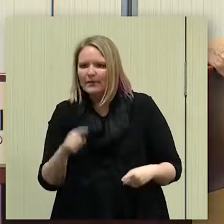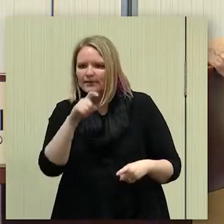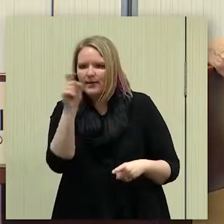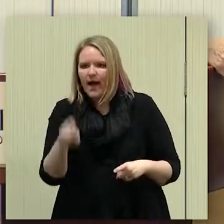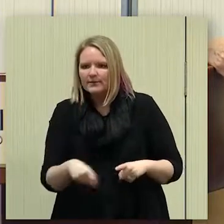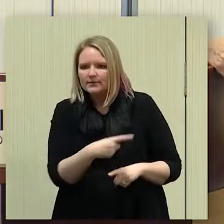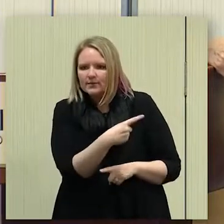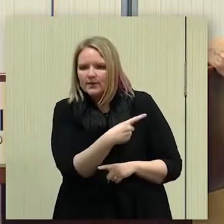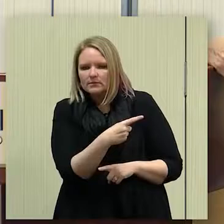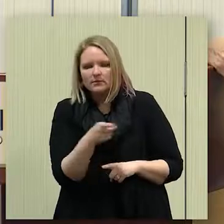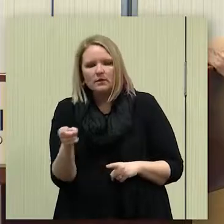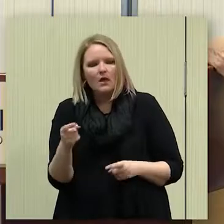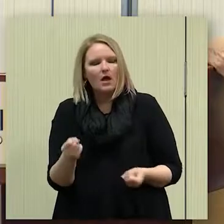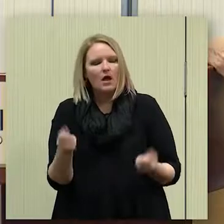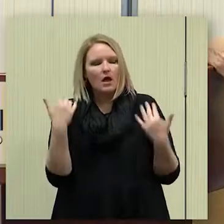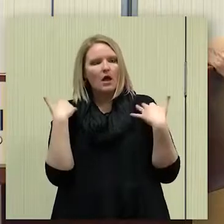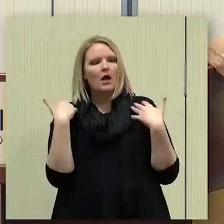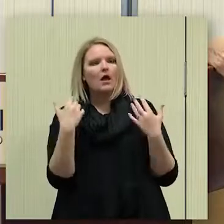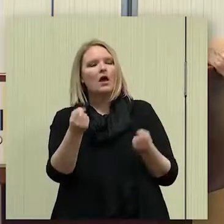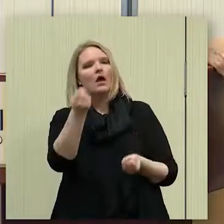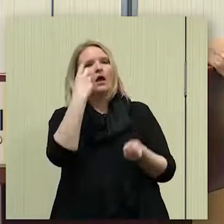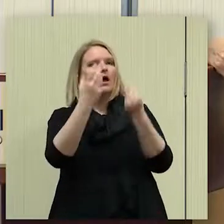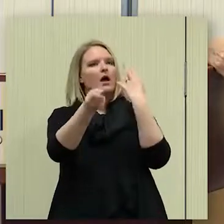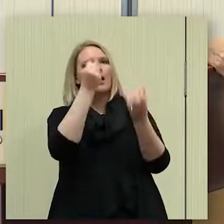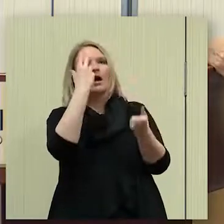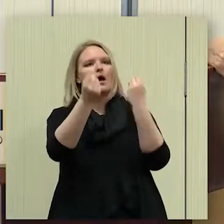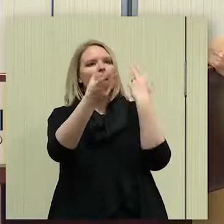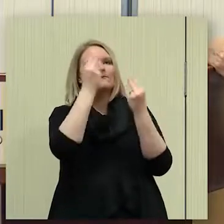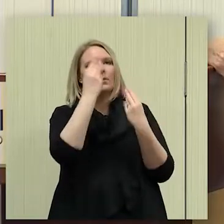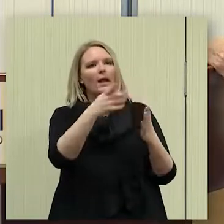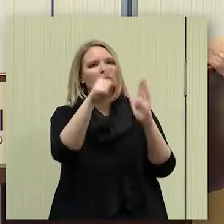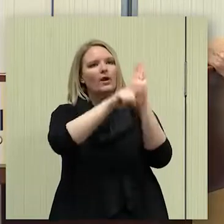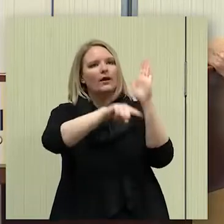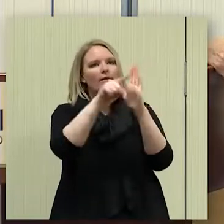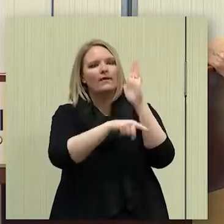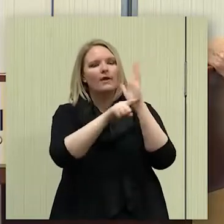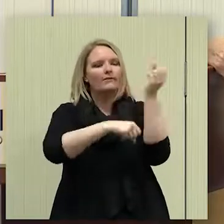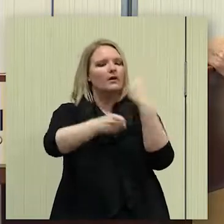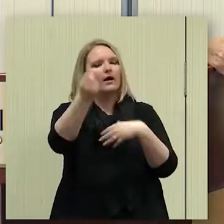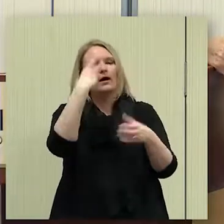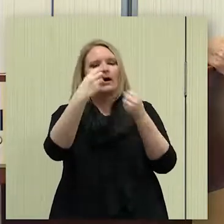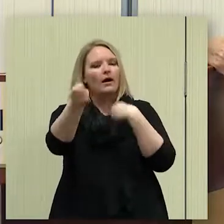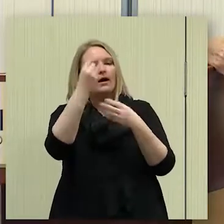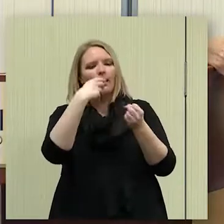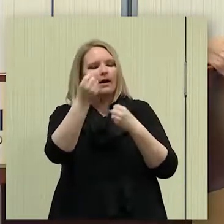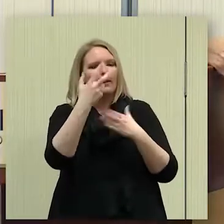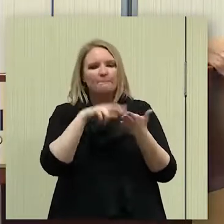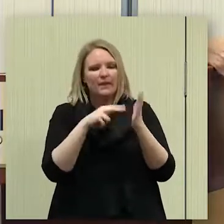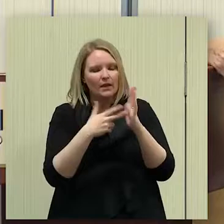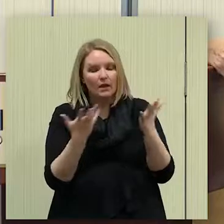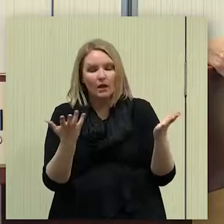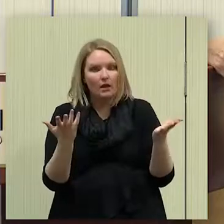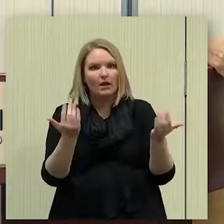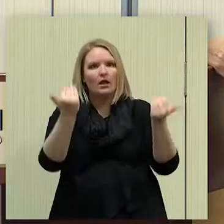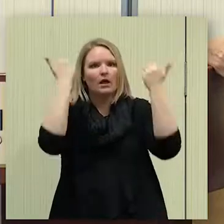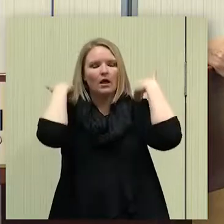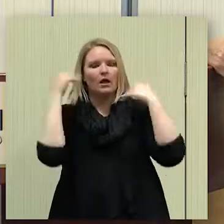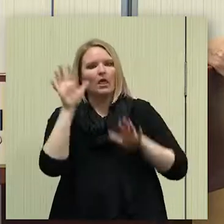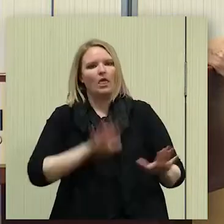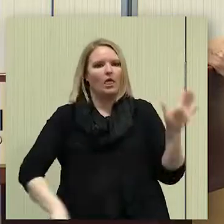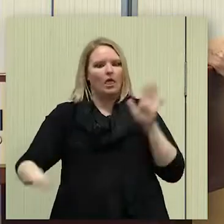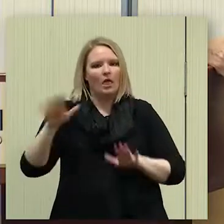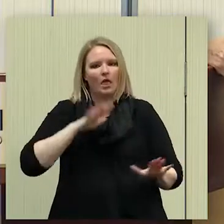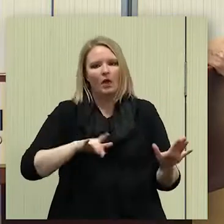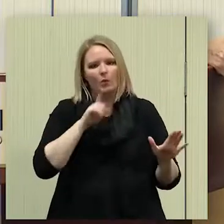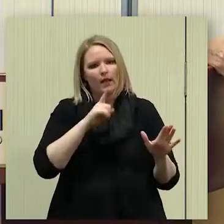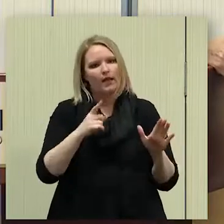and it's like there's so much coming at us of bad things that are happening, horrible things that are happening that can really emotionally